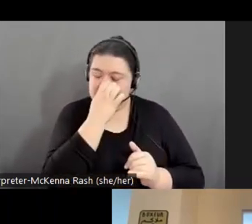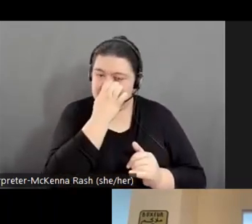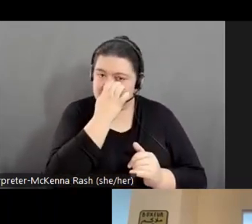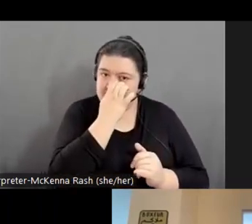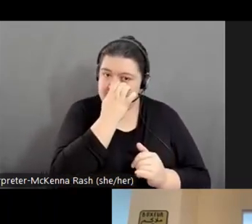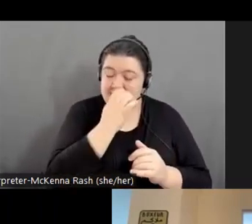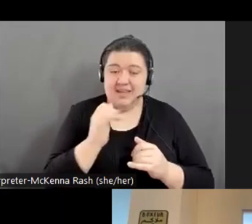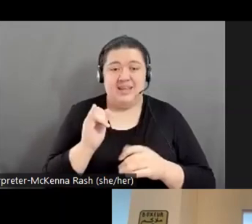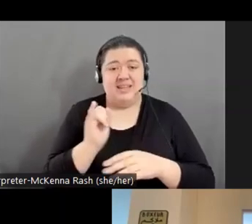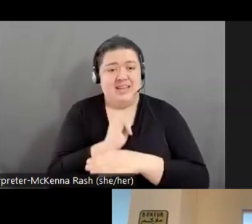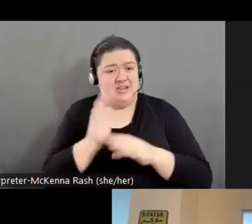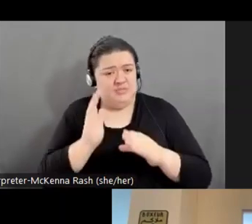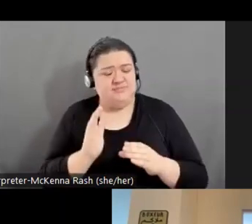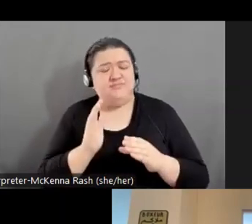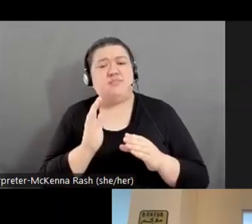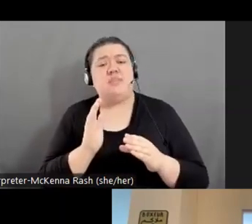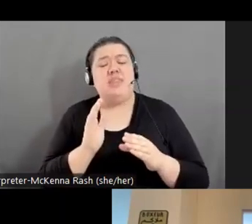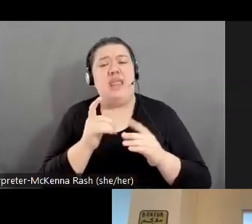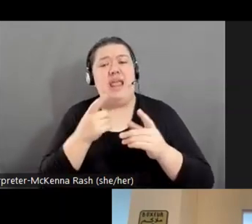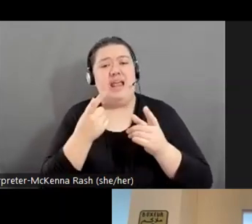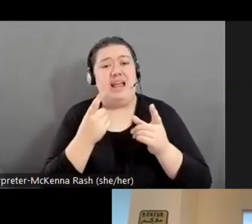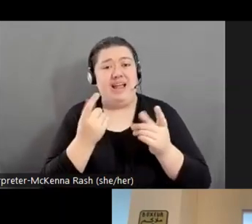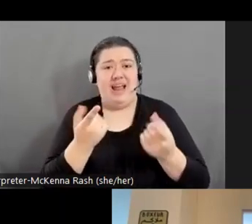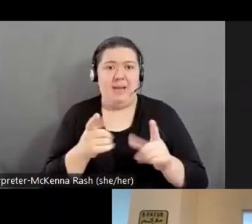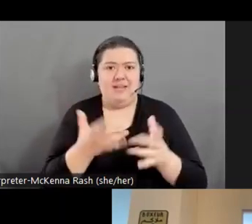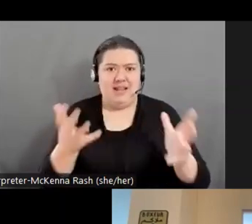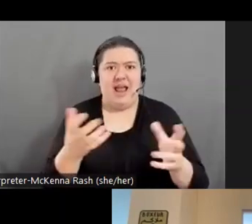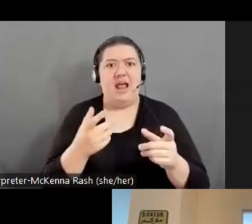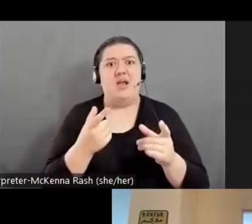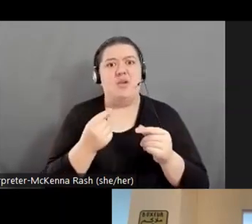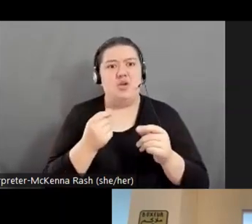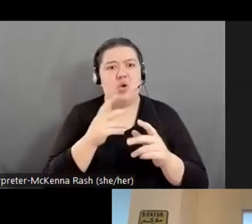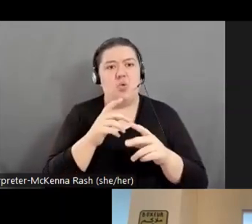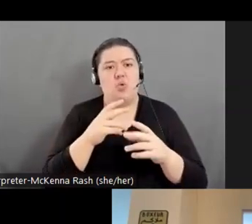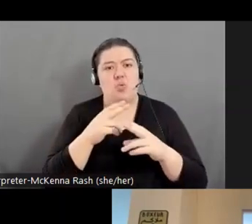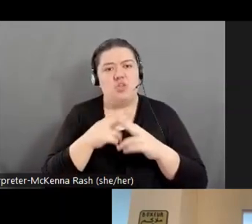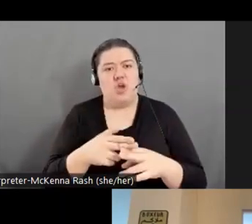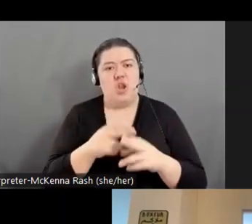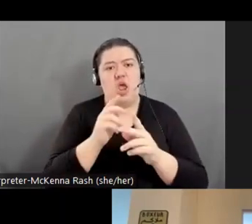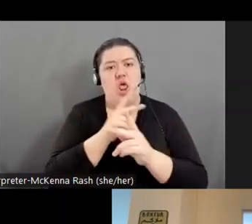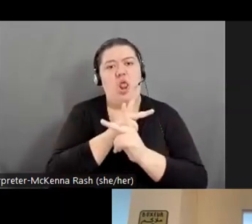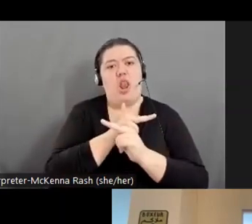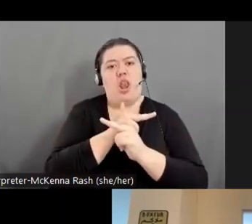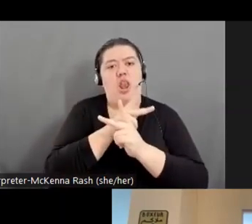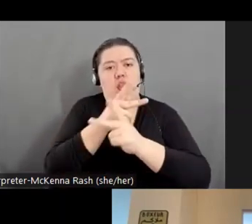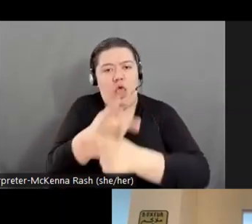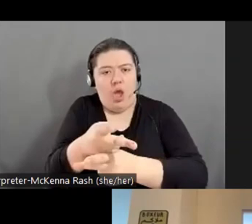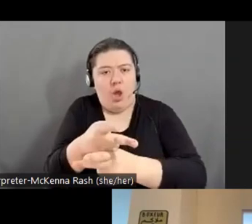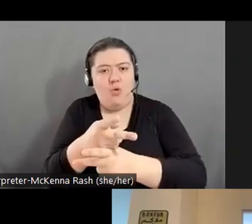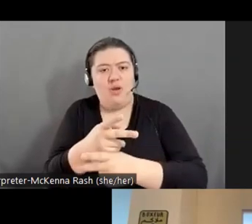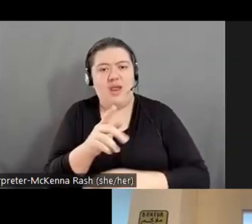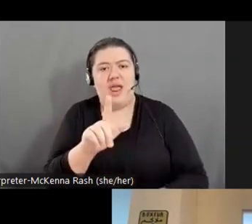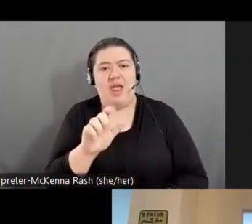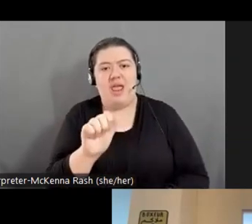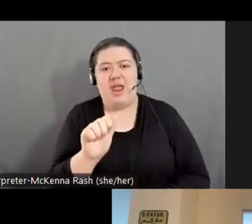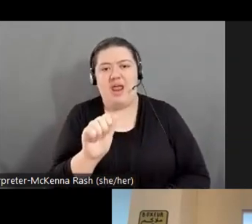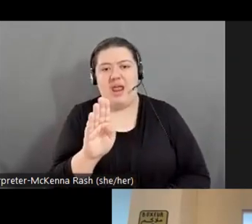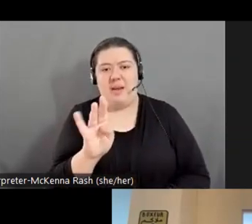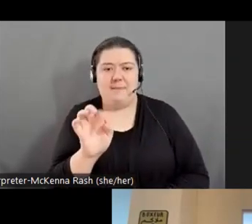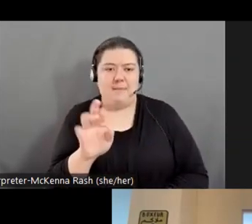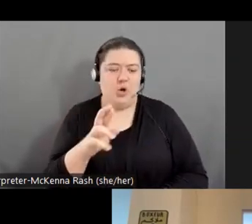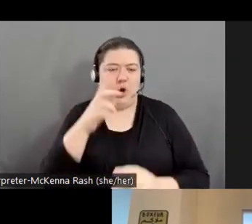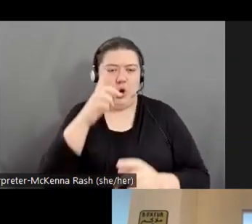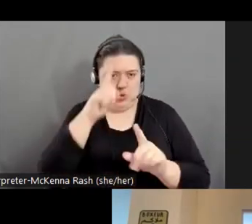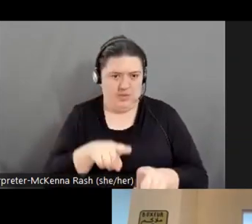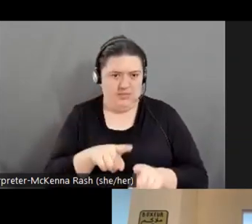do is what's called a loaned labor agreement. Say, for example, could you say that again? A loaned labor agreement. So if, for